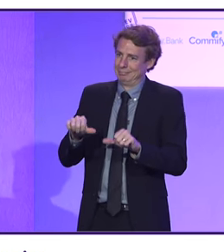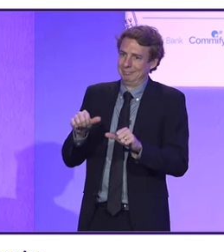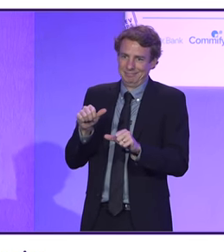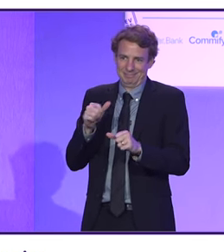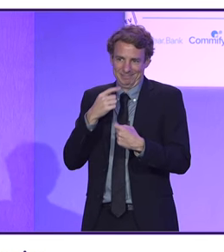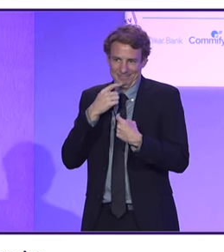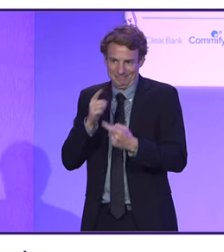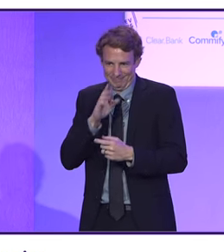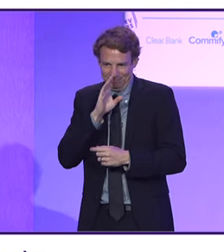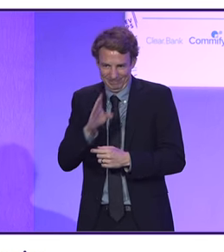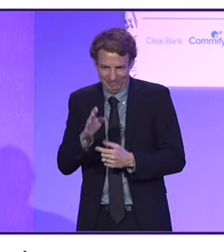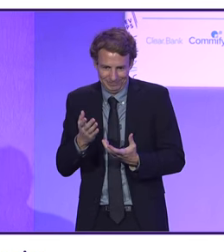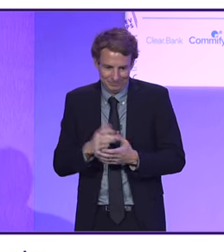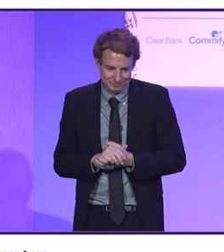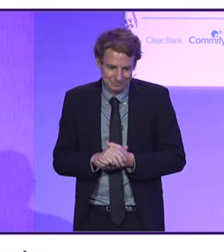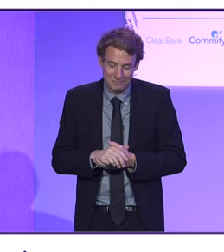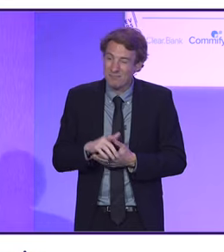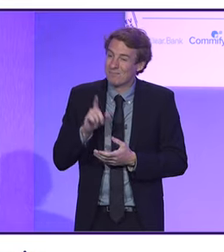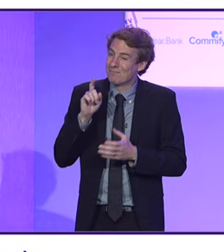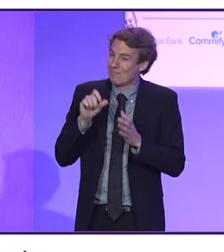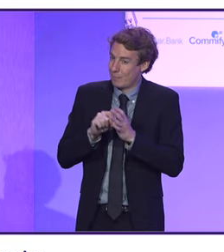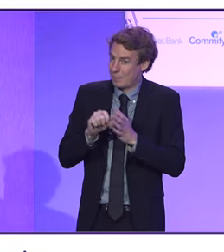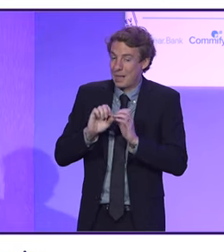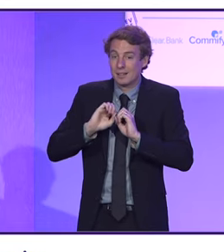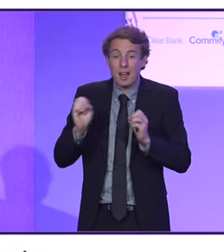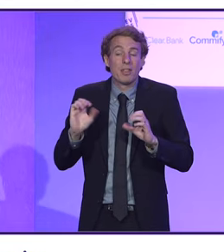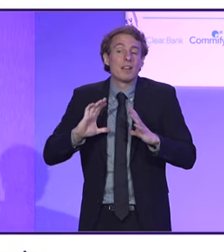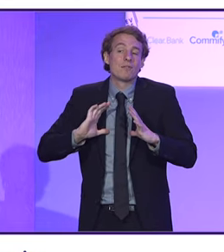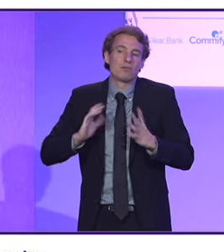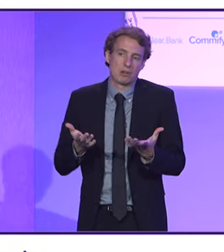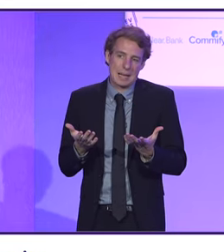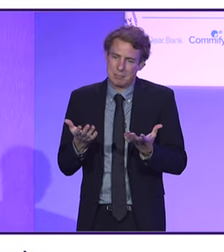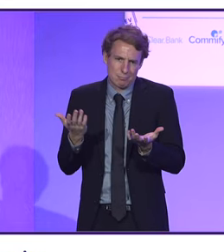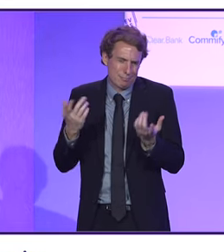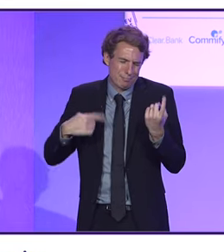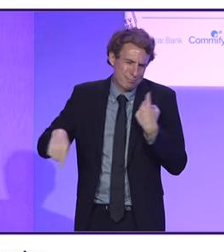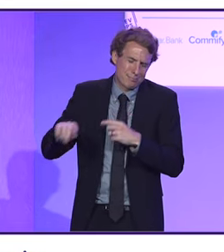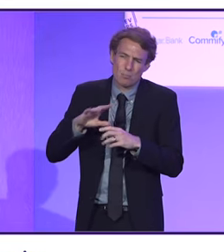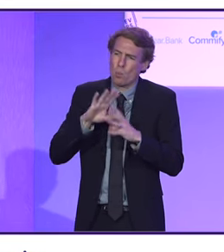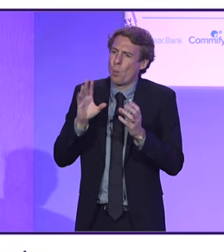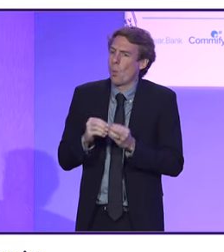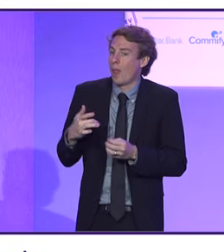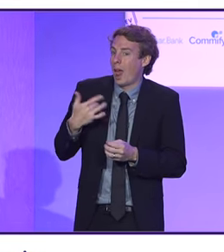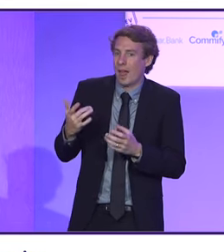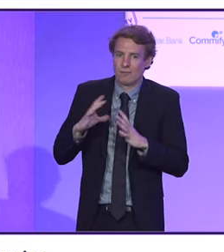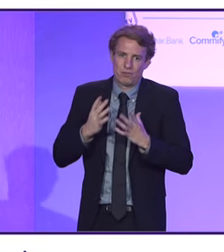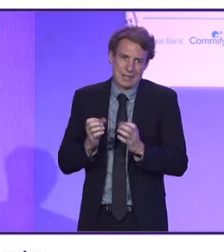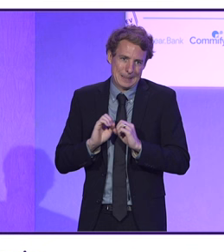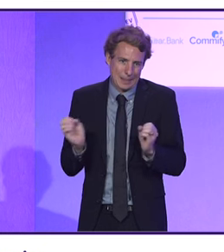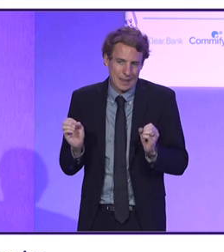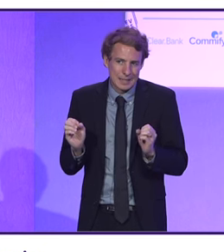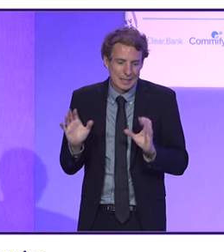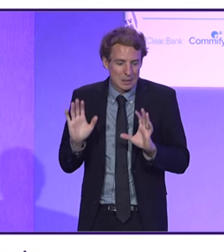I said, but life, nothing for free. So while you don't need to ask for anything anymore, you also